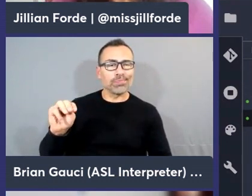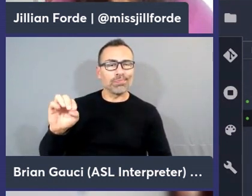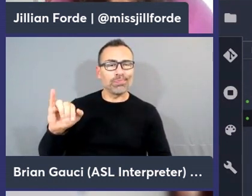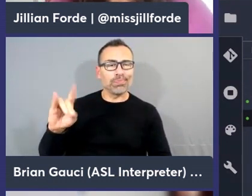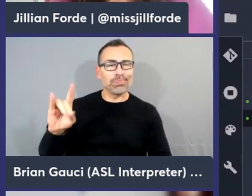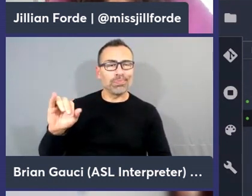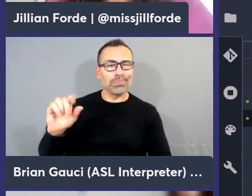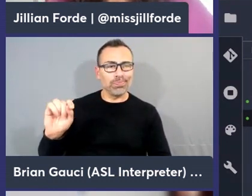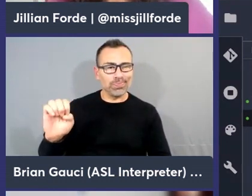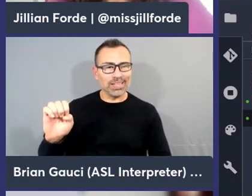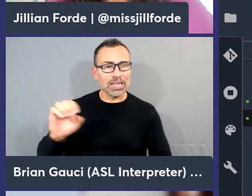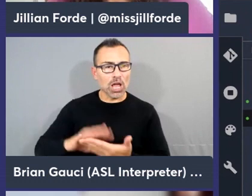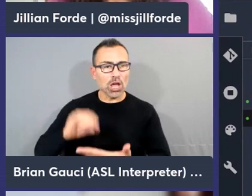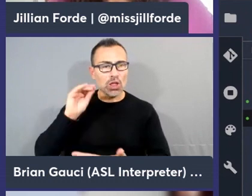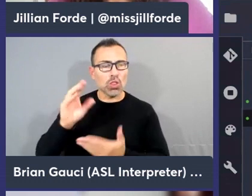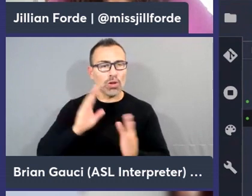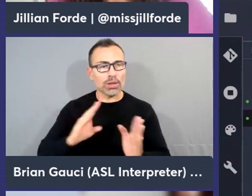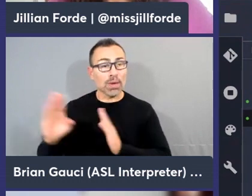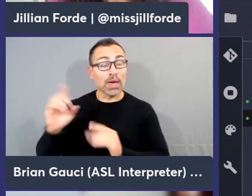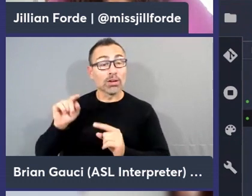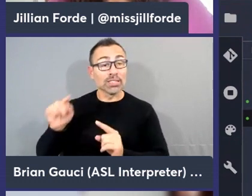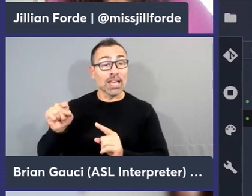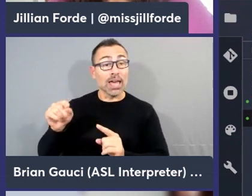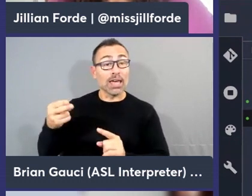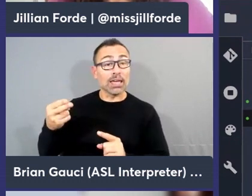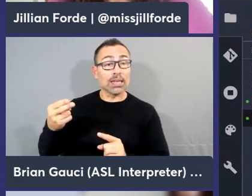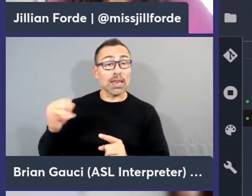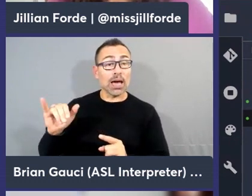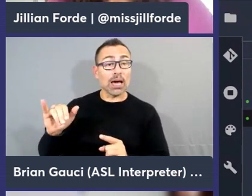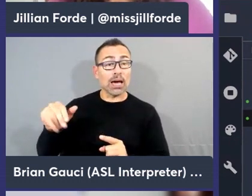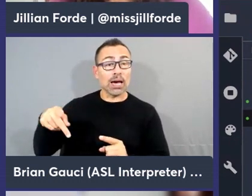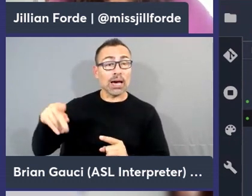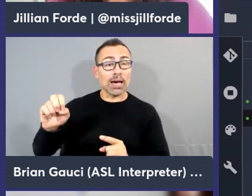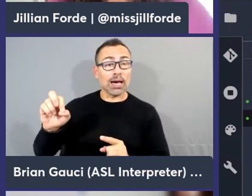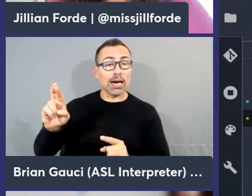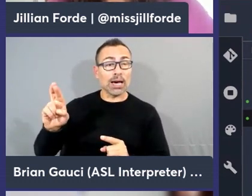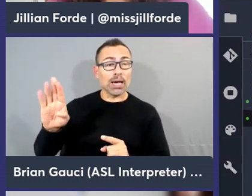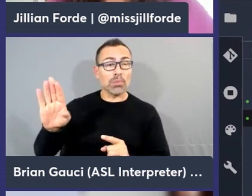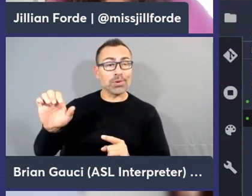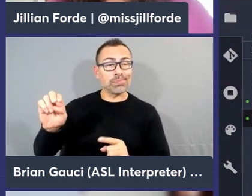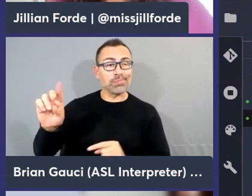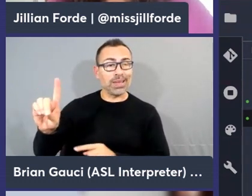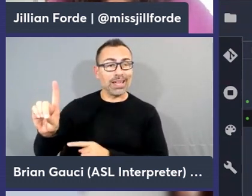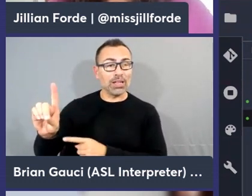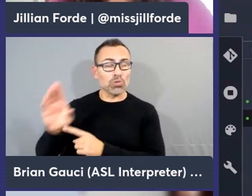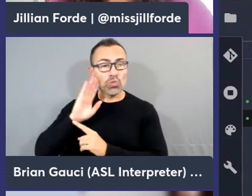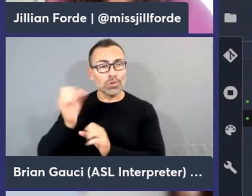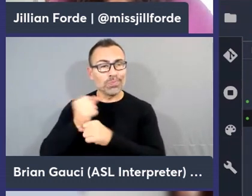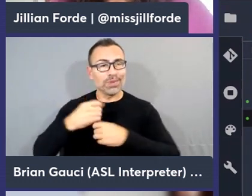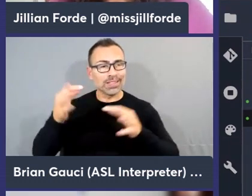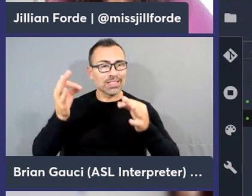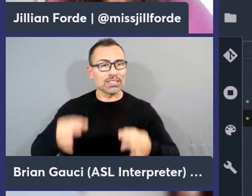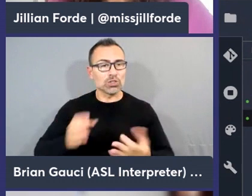the Hyperband can make decisions to stop those explorations early. So I'll stop there. You have